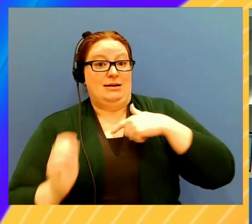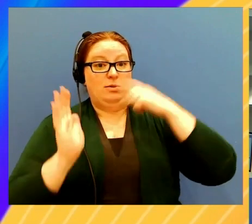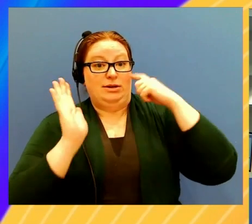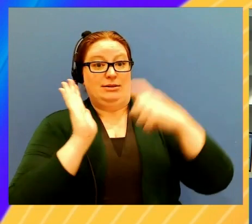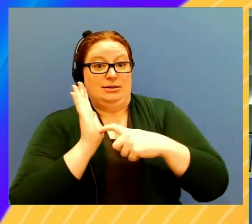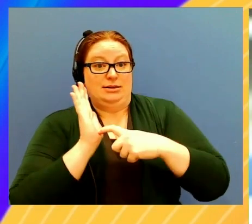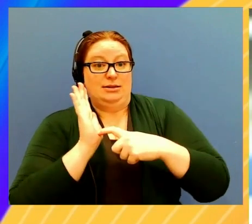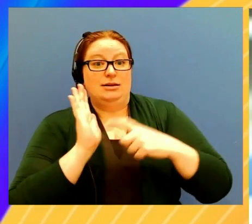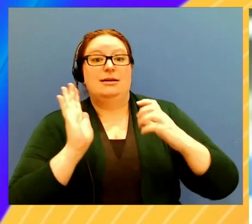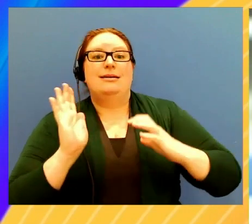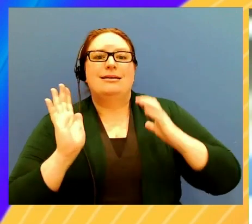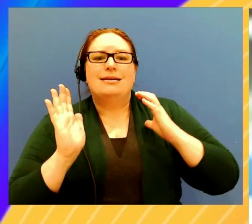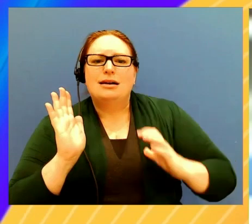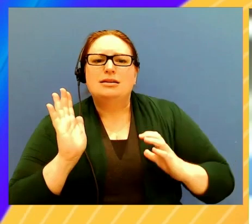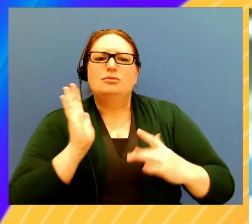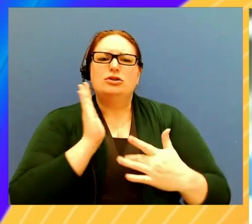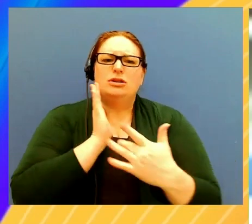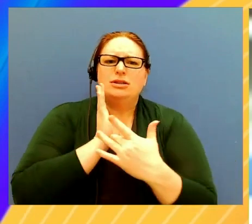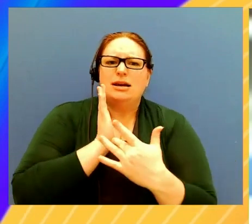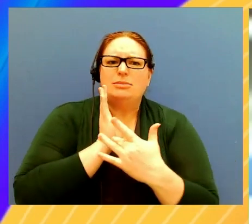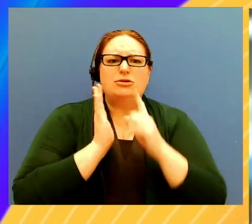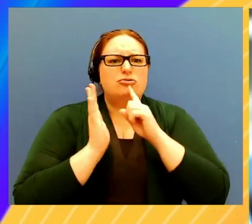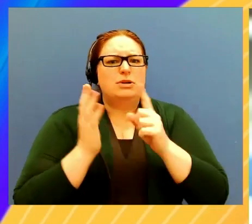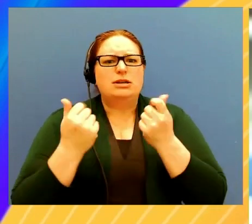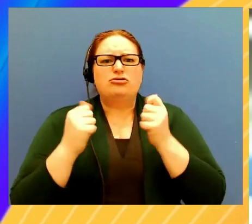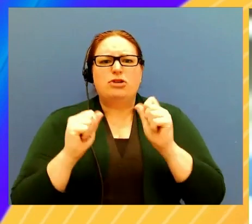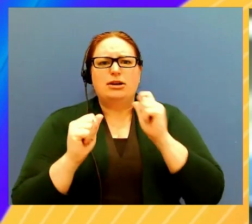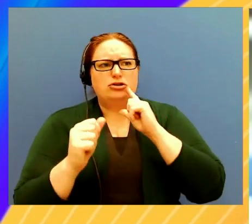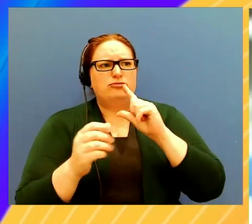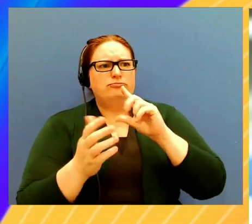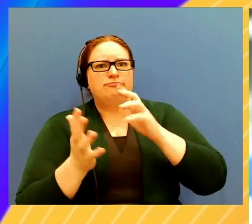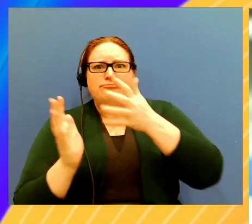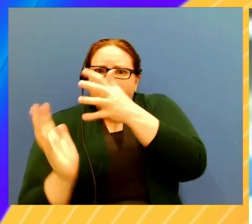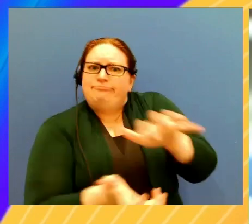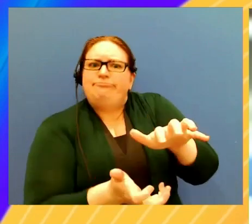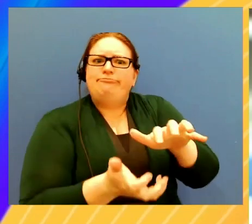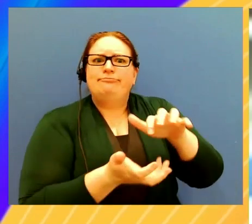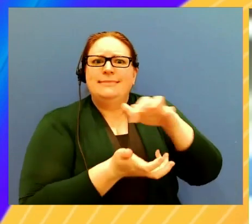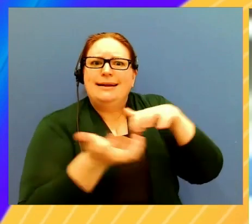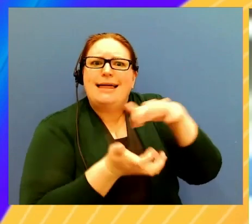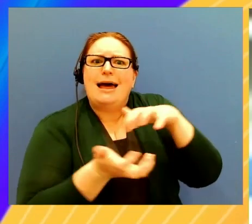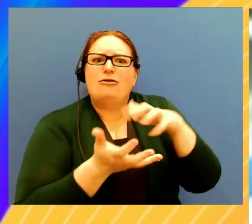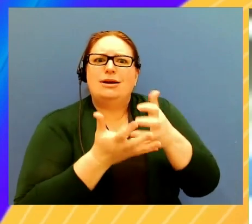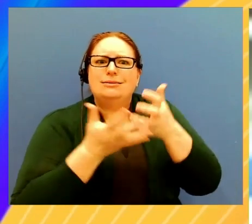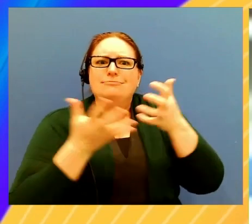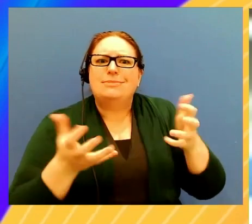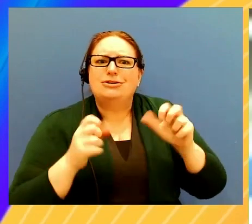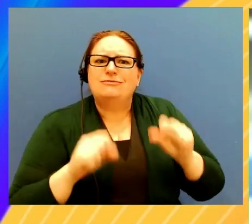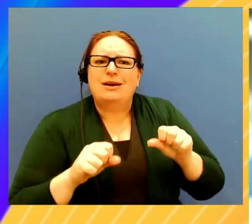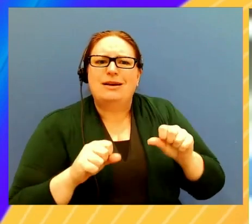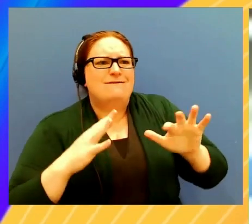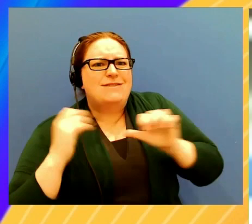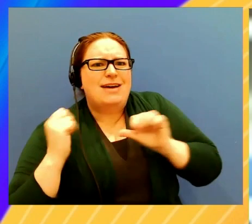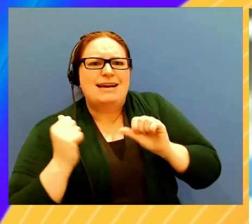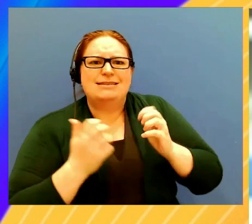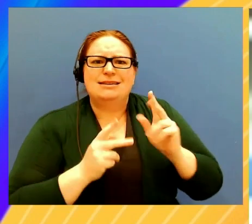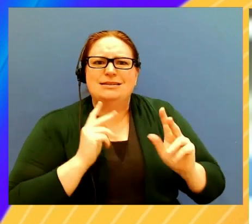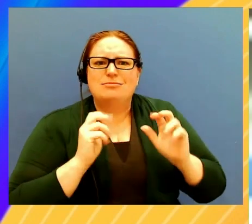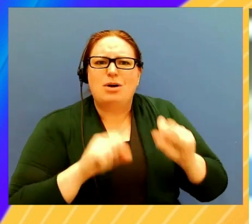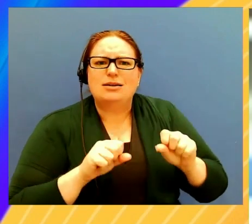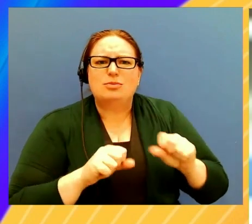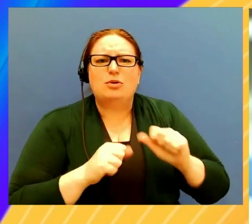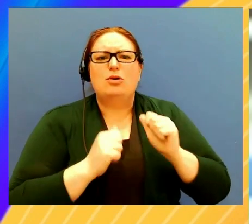are tempted to really focus on getting to cloud as fast as they can without thinking about the people in the process and the rest